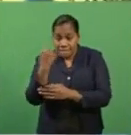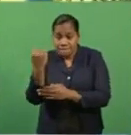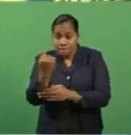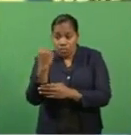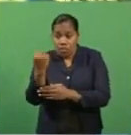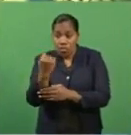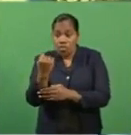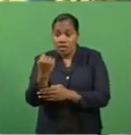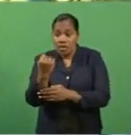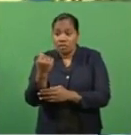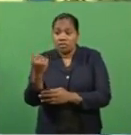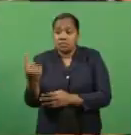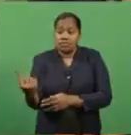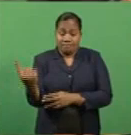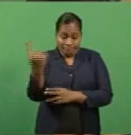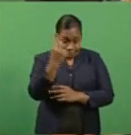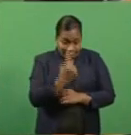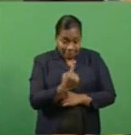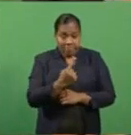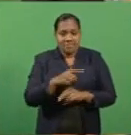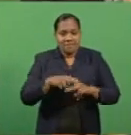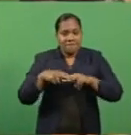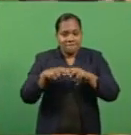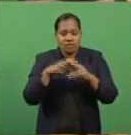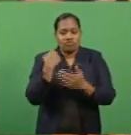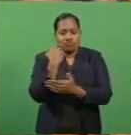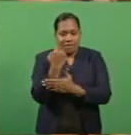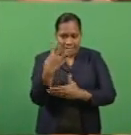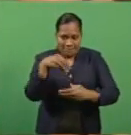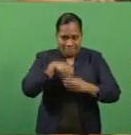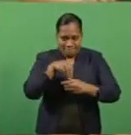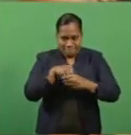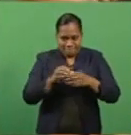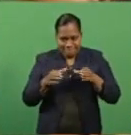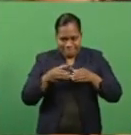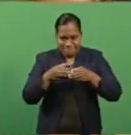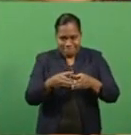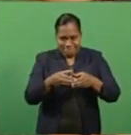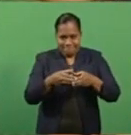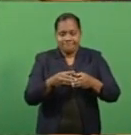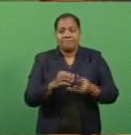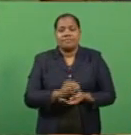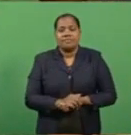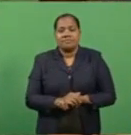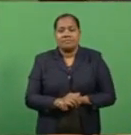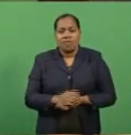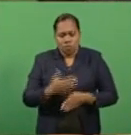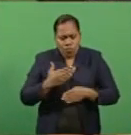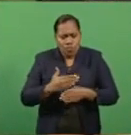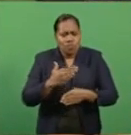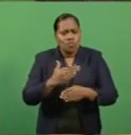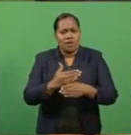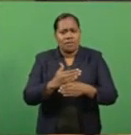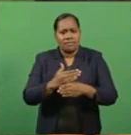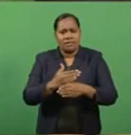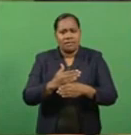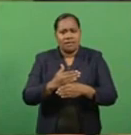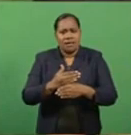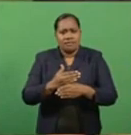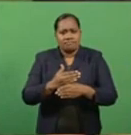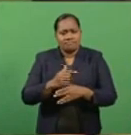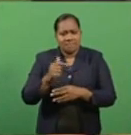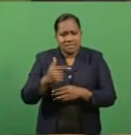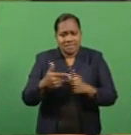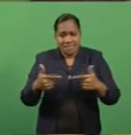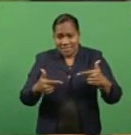and I joined Fiji Rugby, and I've been with them ever since. Working in an elite sport, particularly in the National Rugby 7s and 15s team, has been a